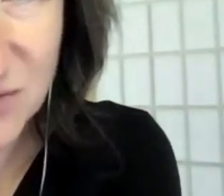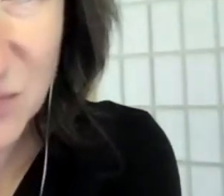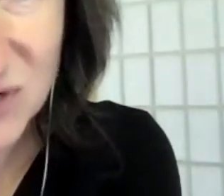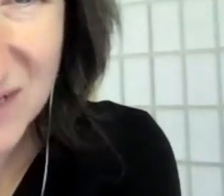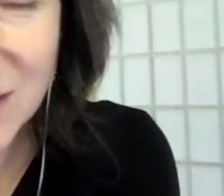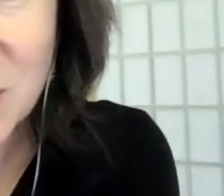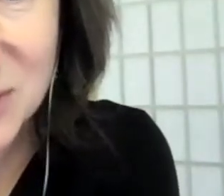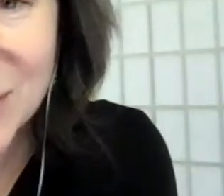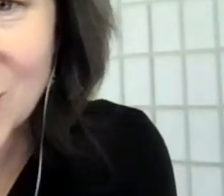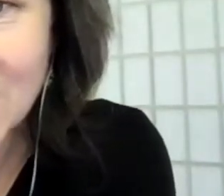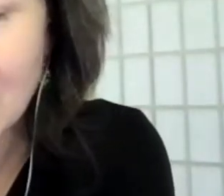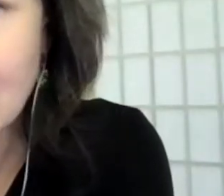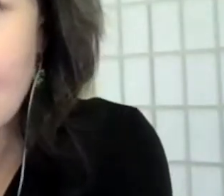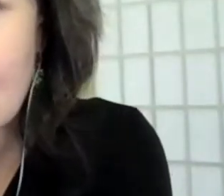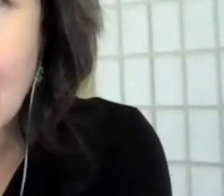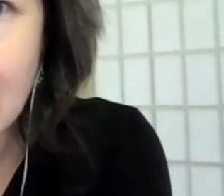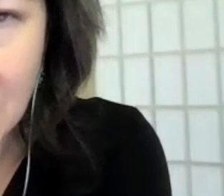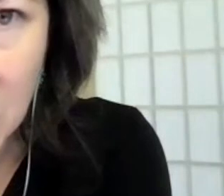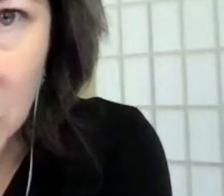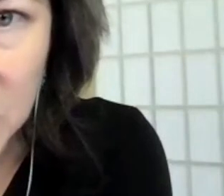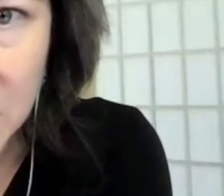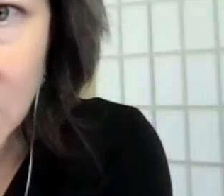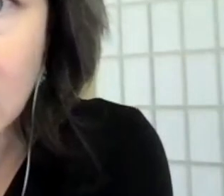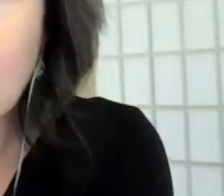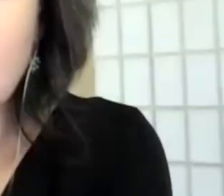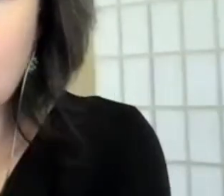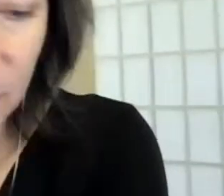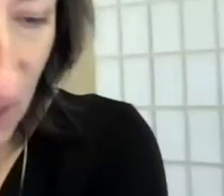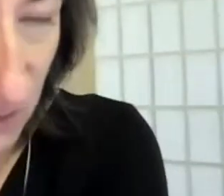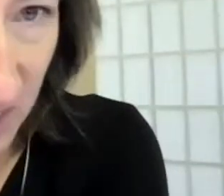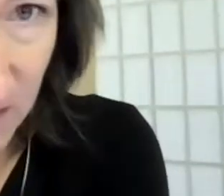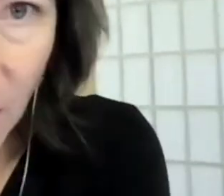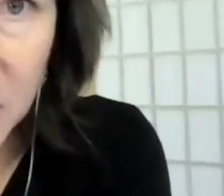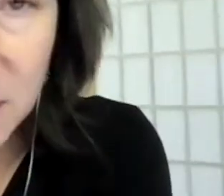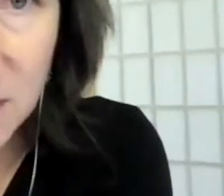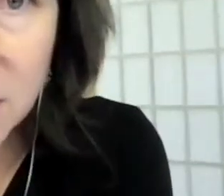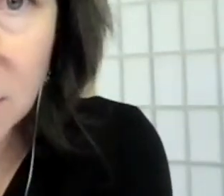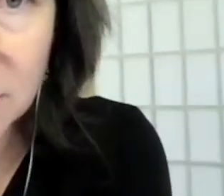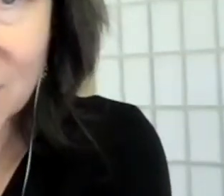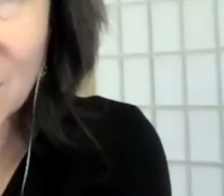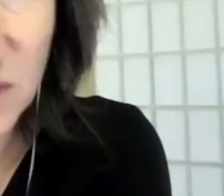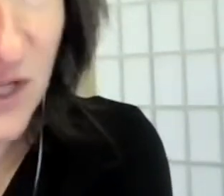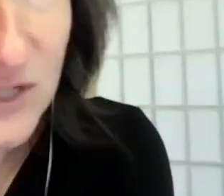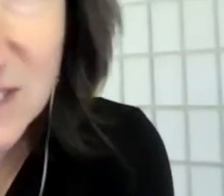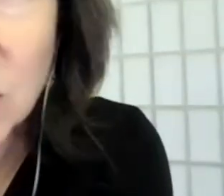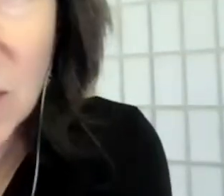the community really gets to sink into some of those pieces, expand competencies and